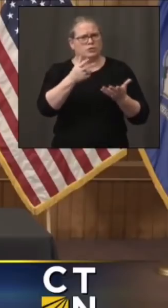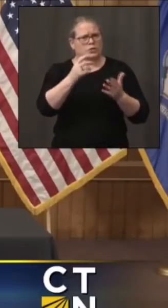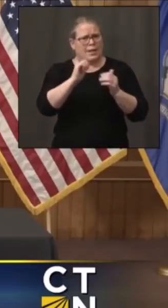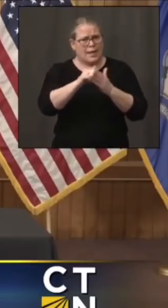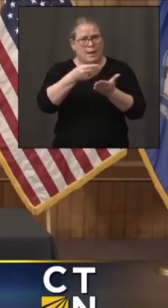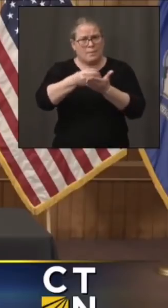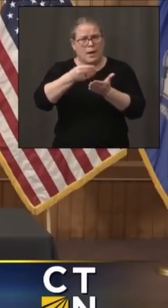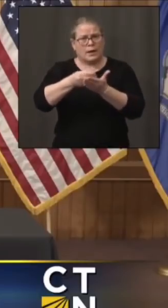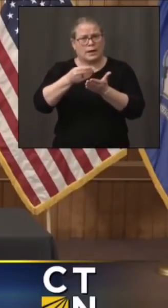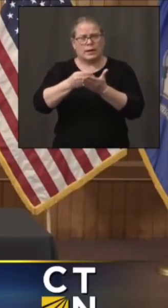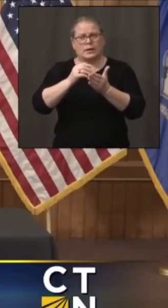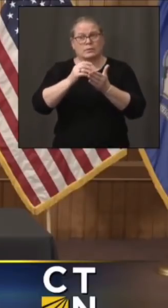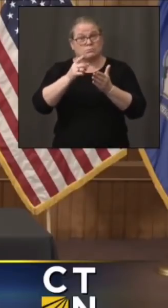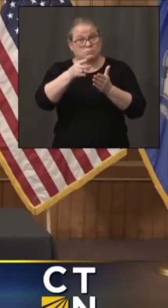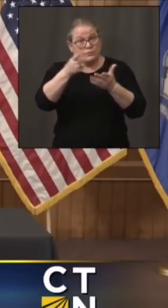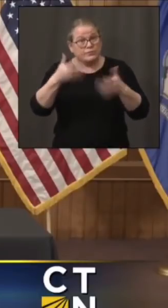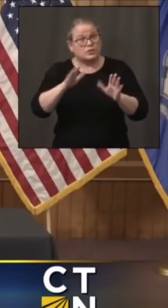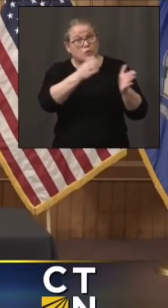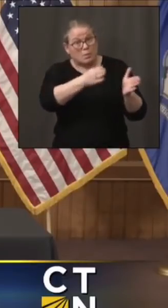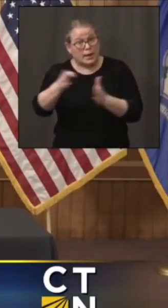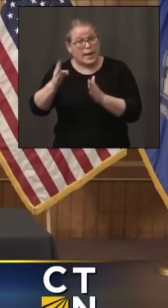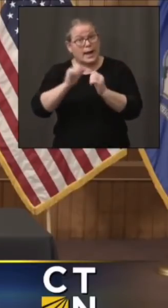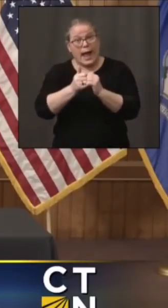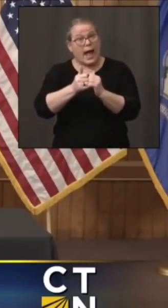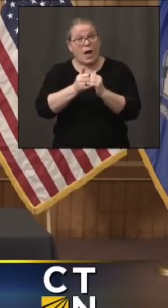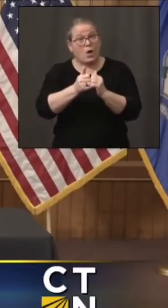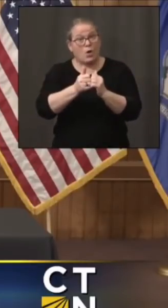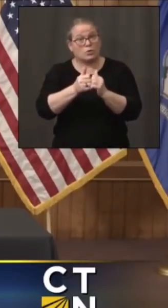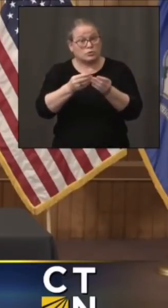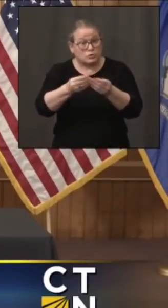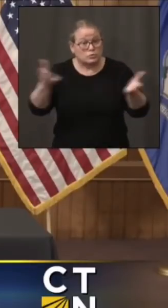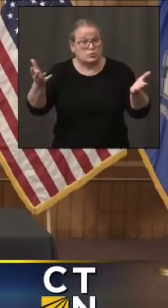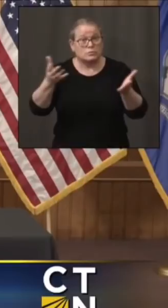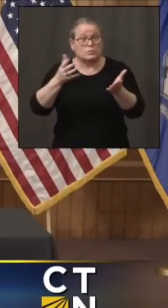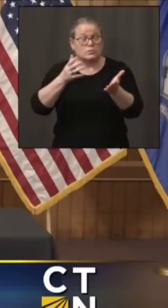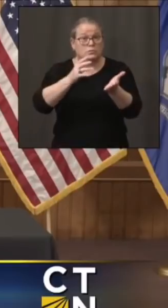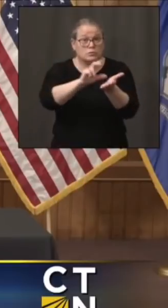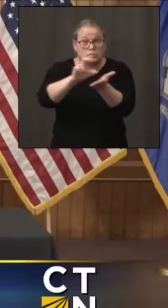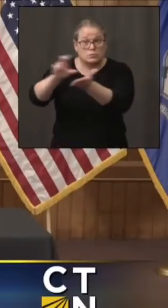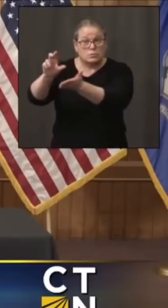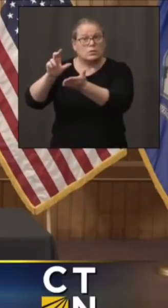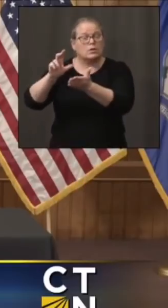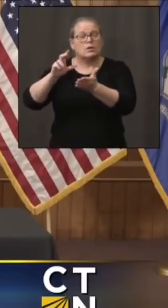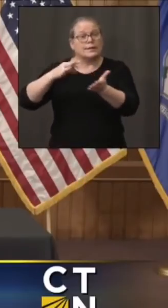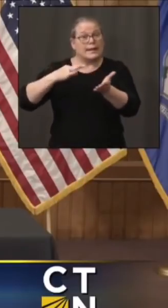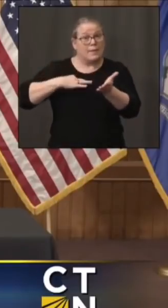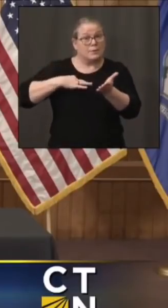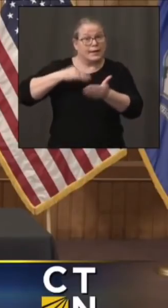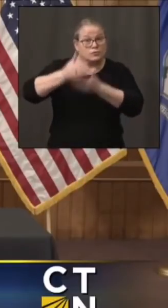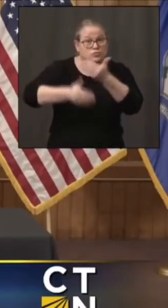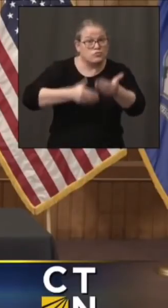funeral homes to distribute, to help with the families? Will there be an application process?